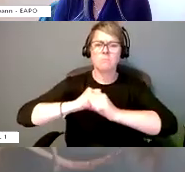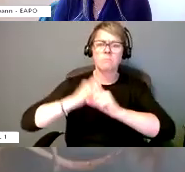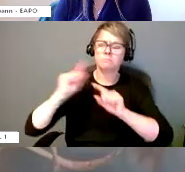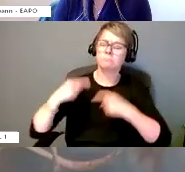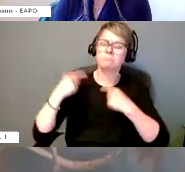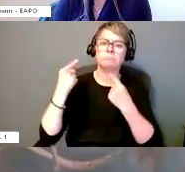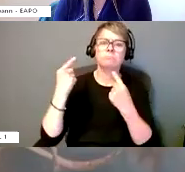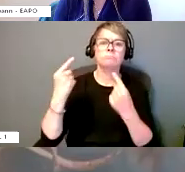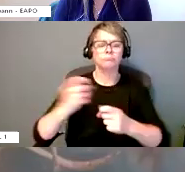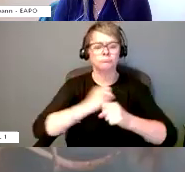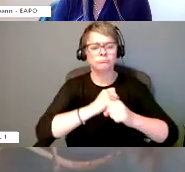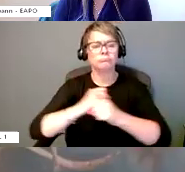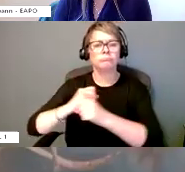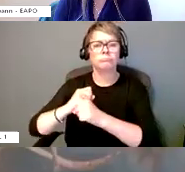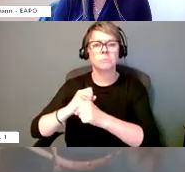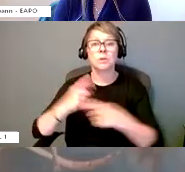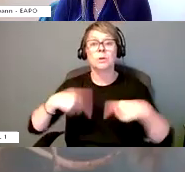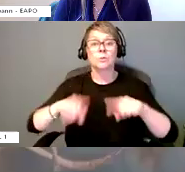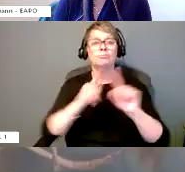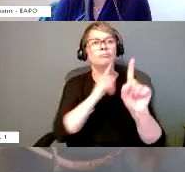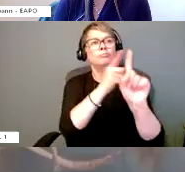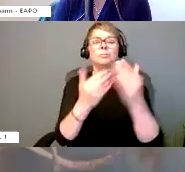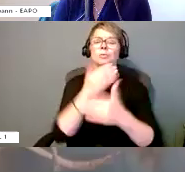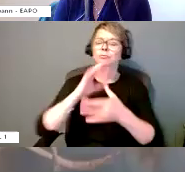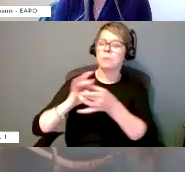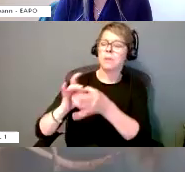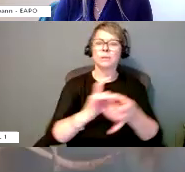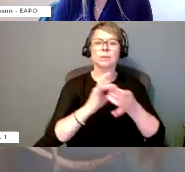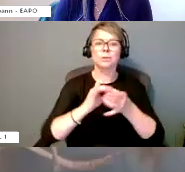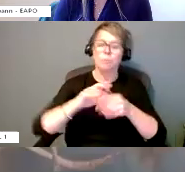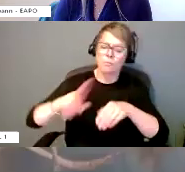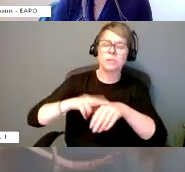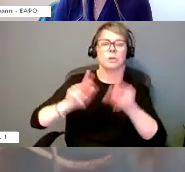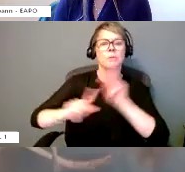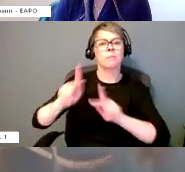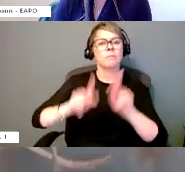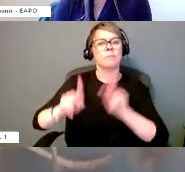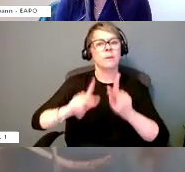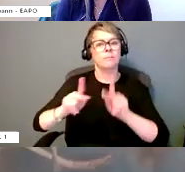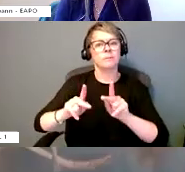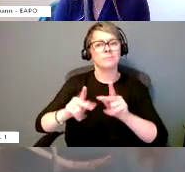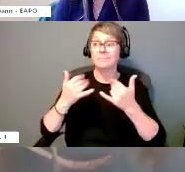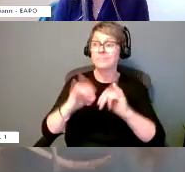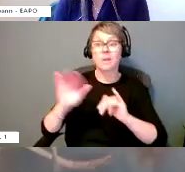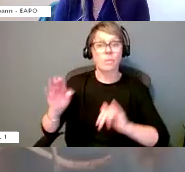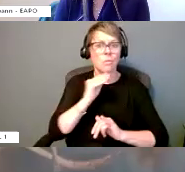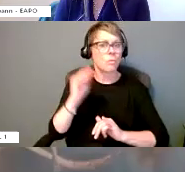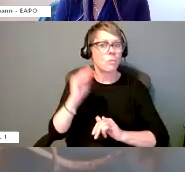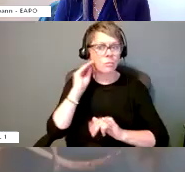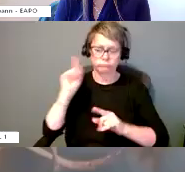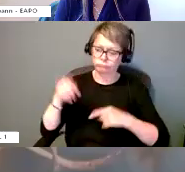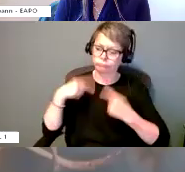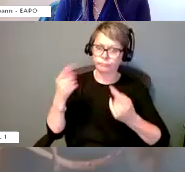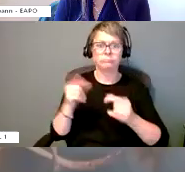We seek a new relationship with the original peoples of this land that remains their home to this day. May